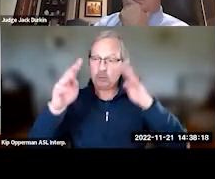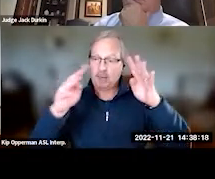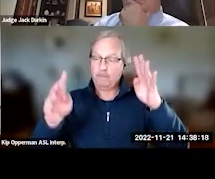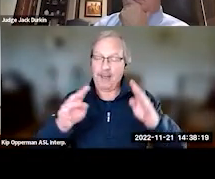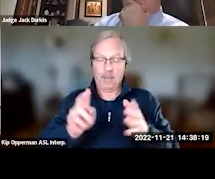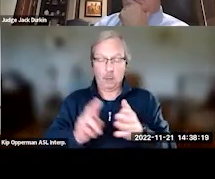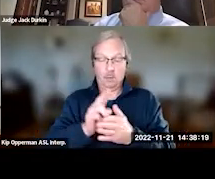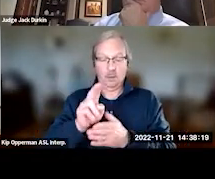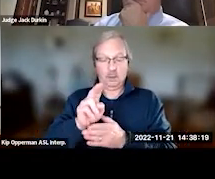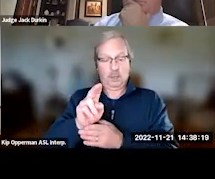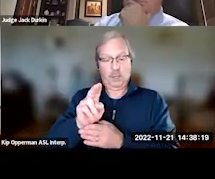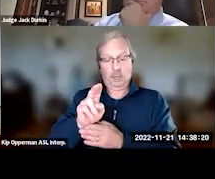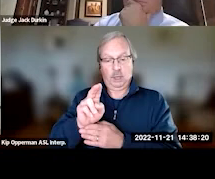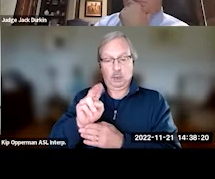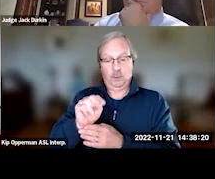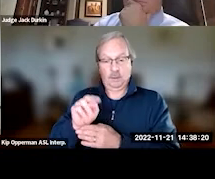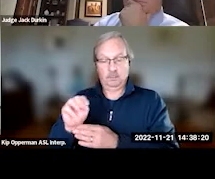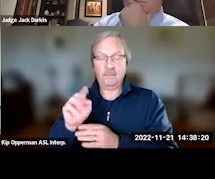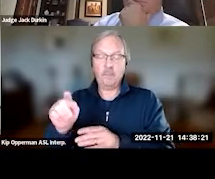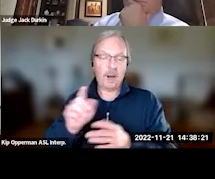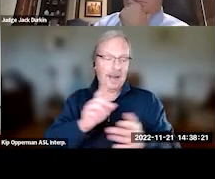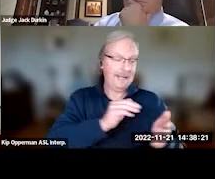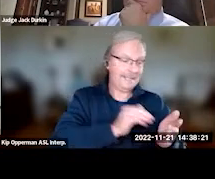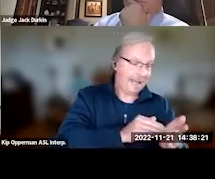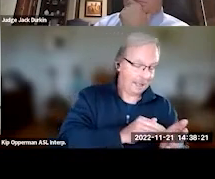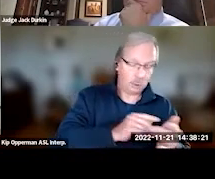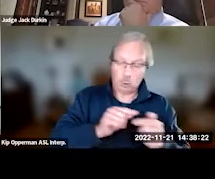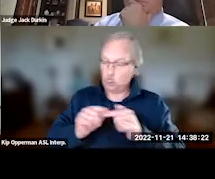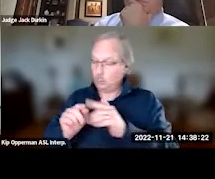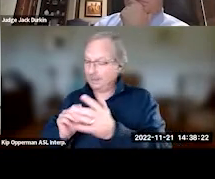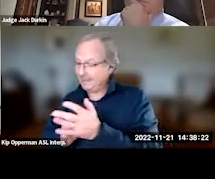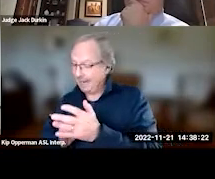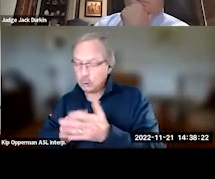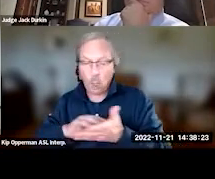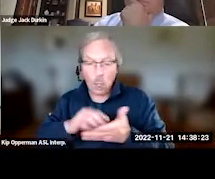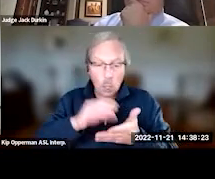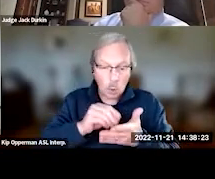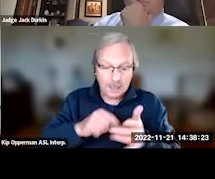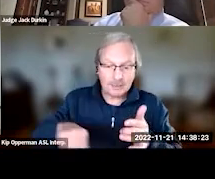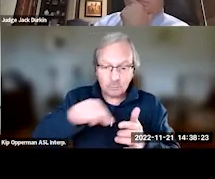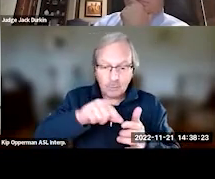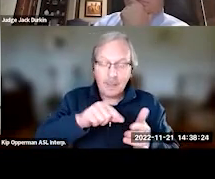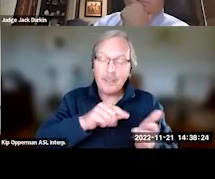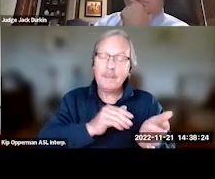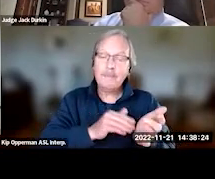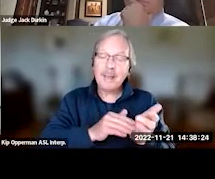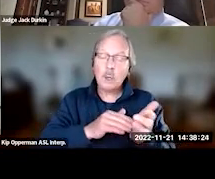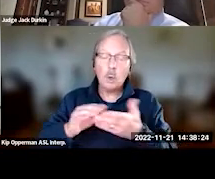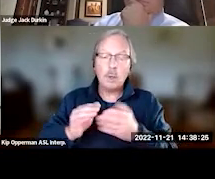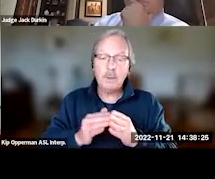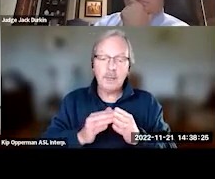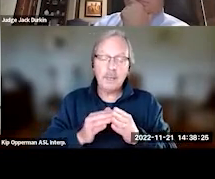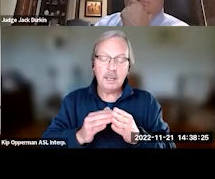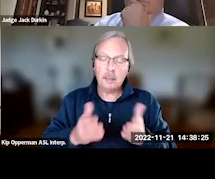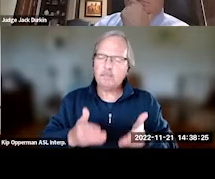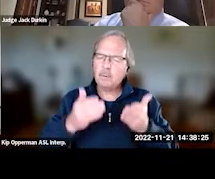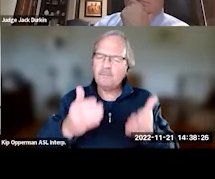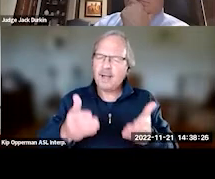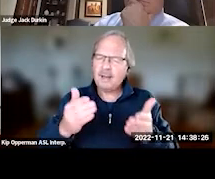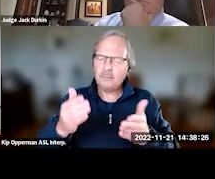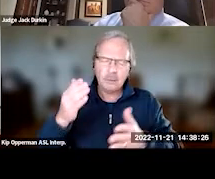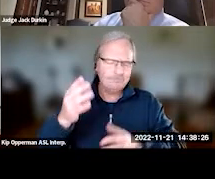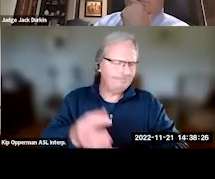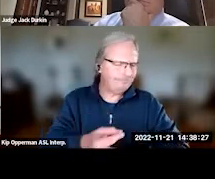for doctor-to-doctor learning in the medical community, which provided for an expert panel to come together and